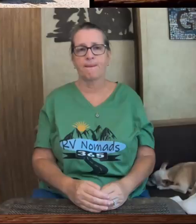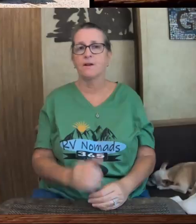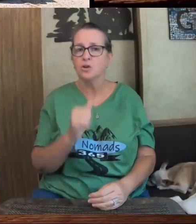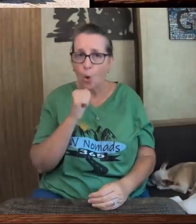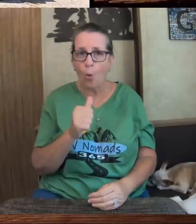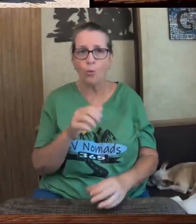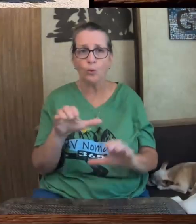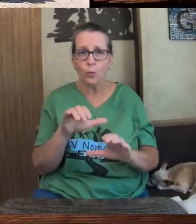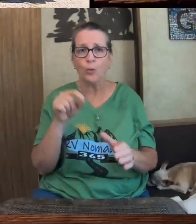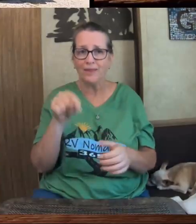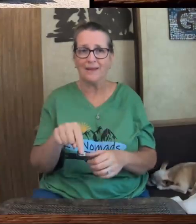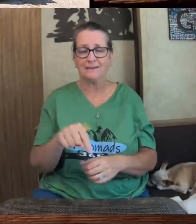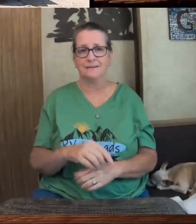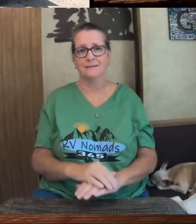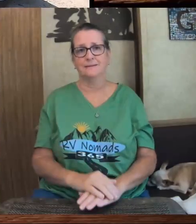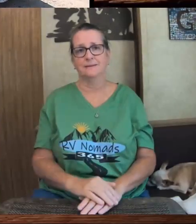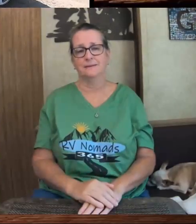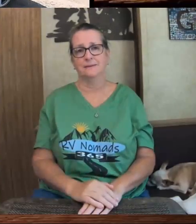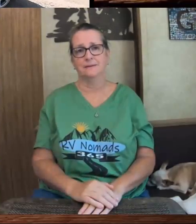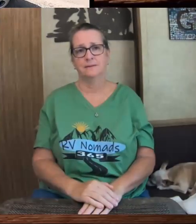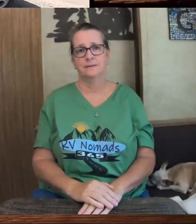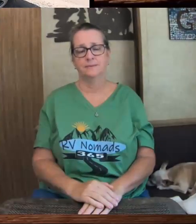So do not do this.